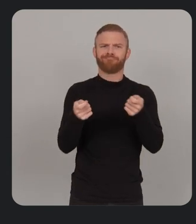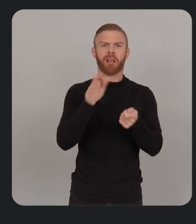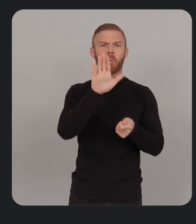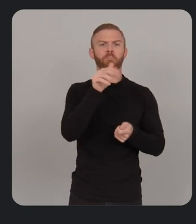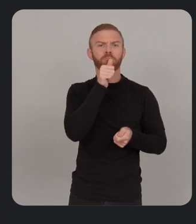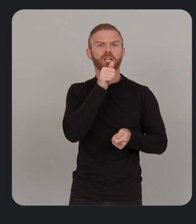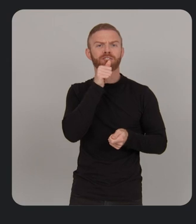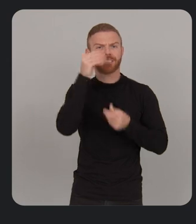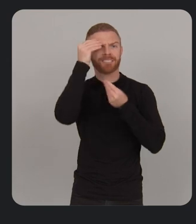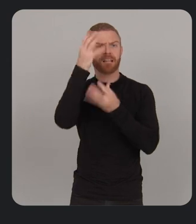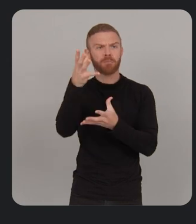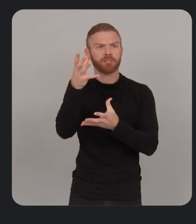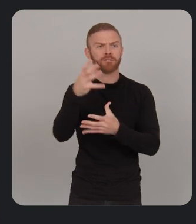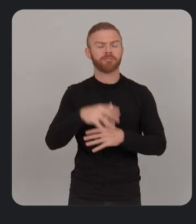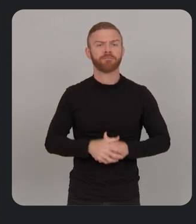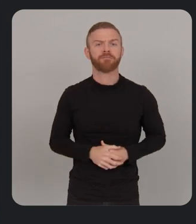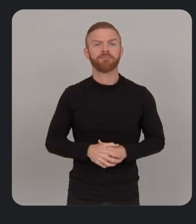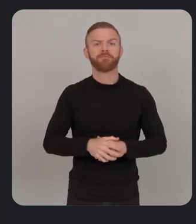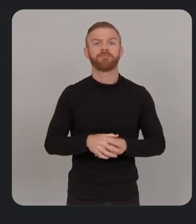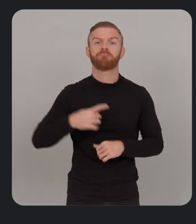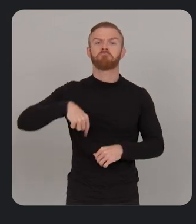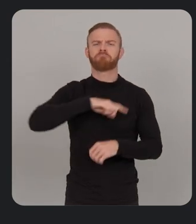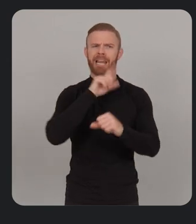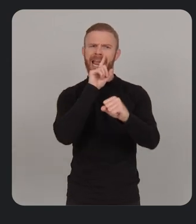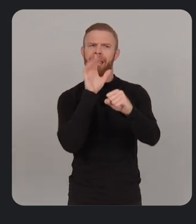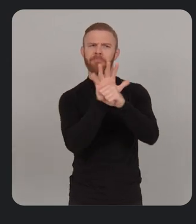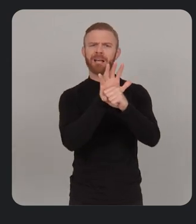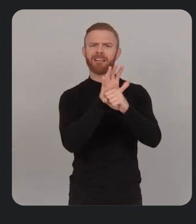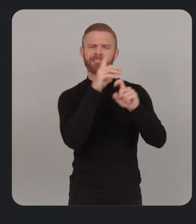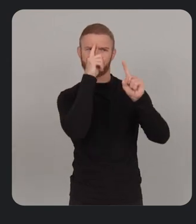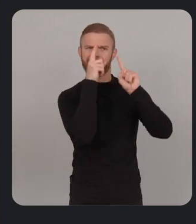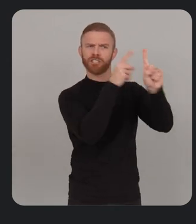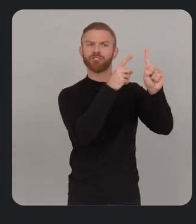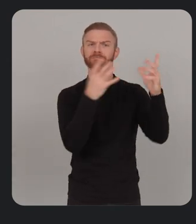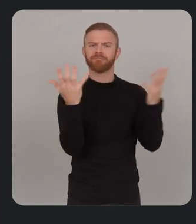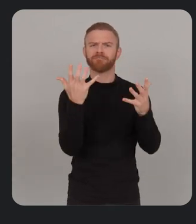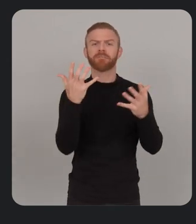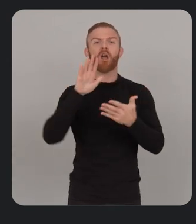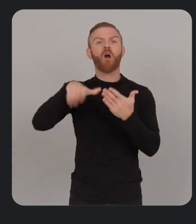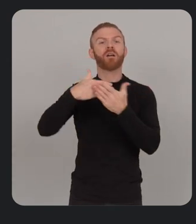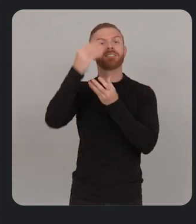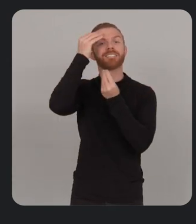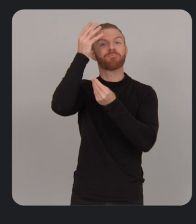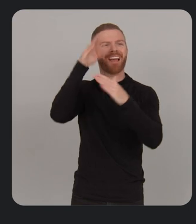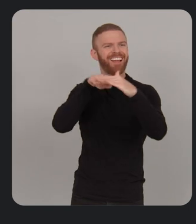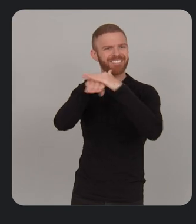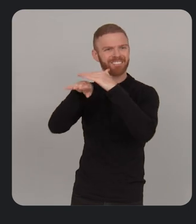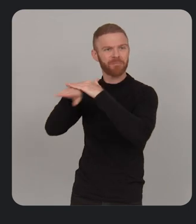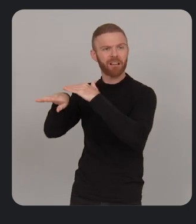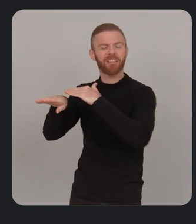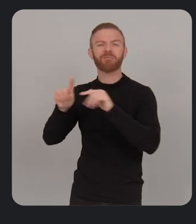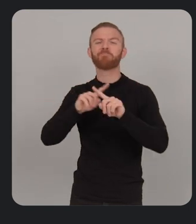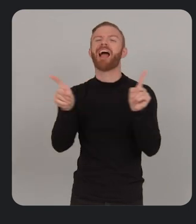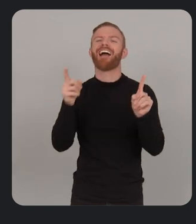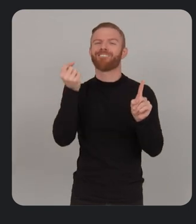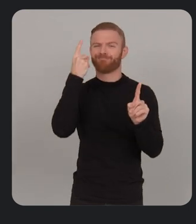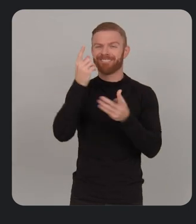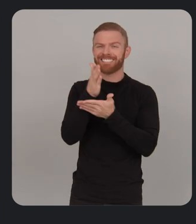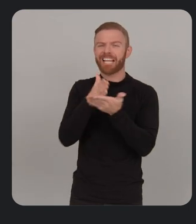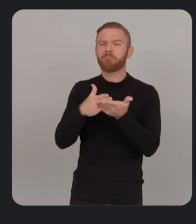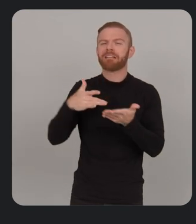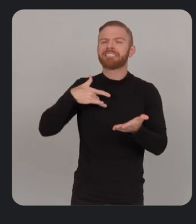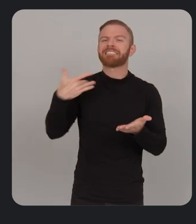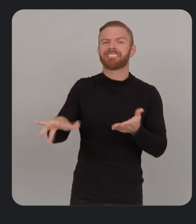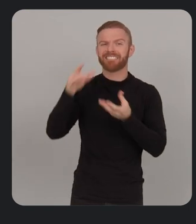personal information we're committed to our mission to make all information accessible but some sensitive